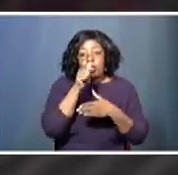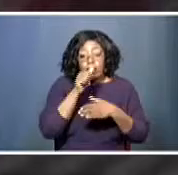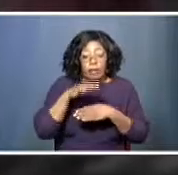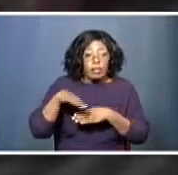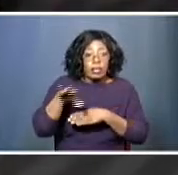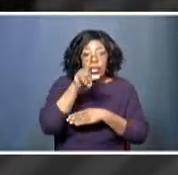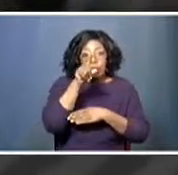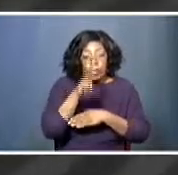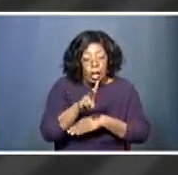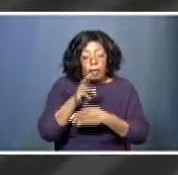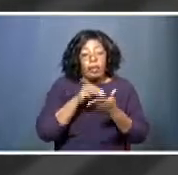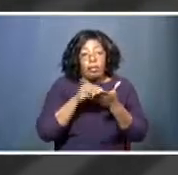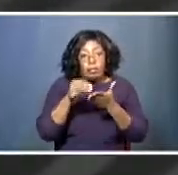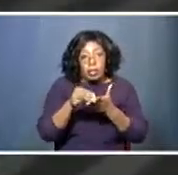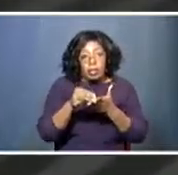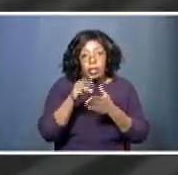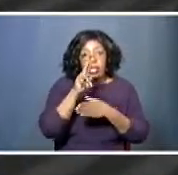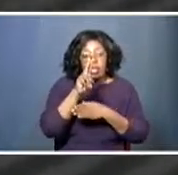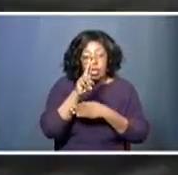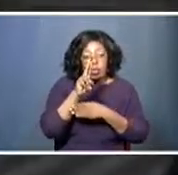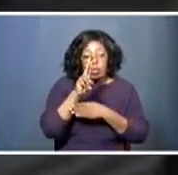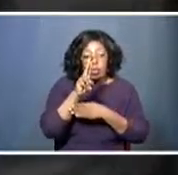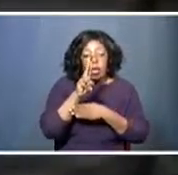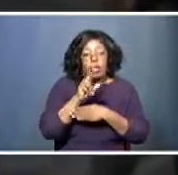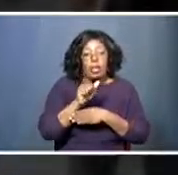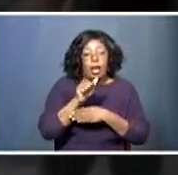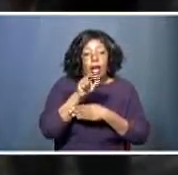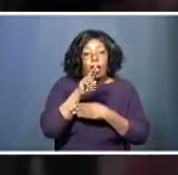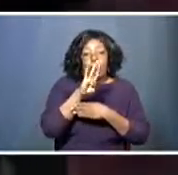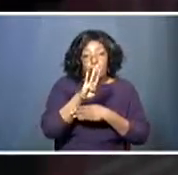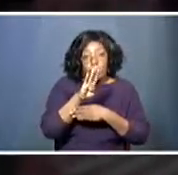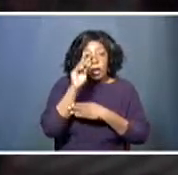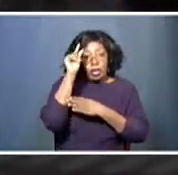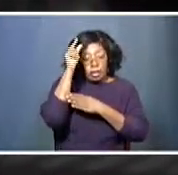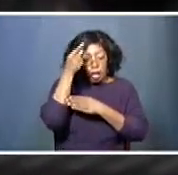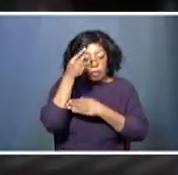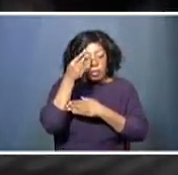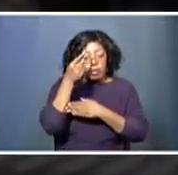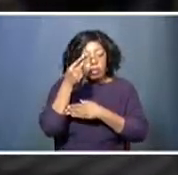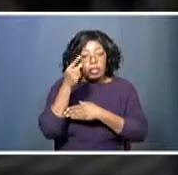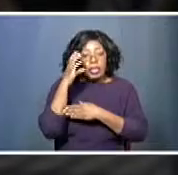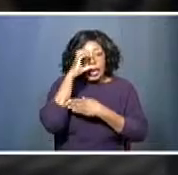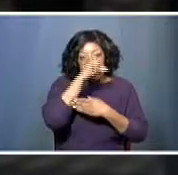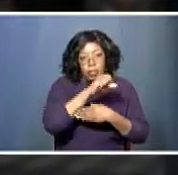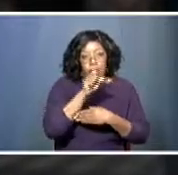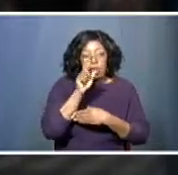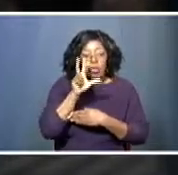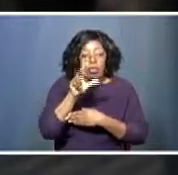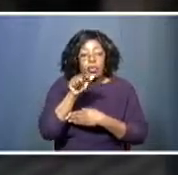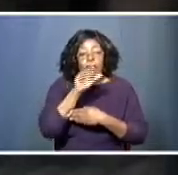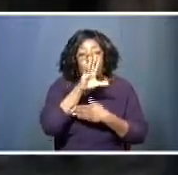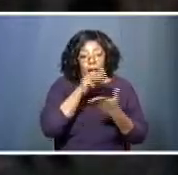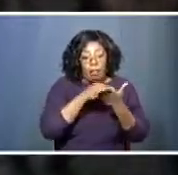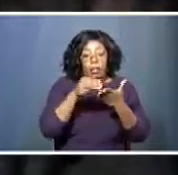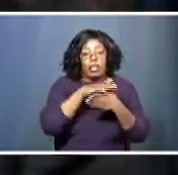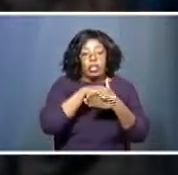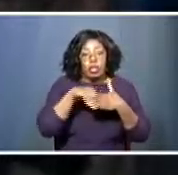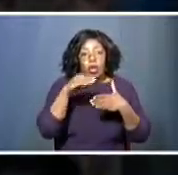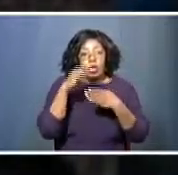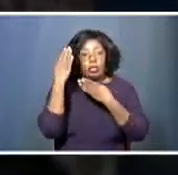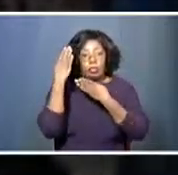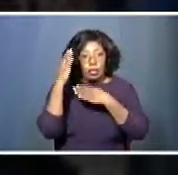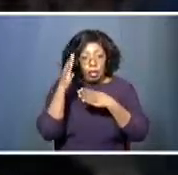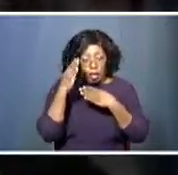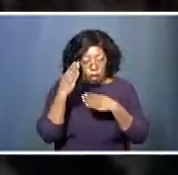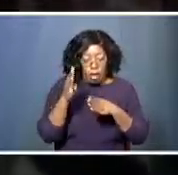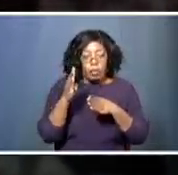contributed $500,000, while the United Arab Emirates government spent an estimated $3.5 million on the Bahamas